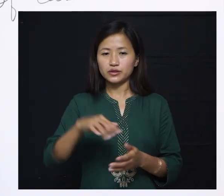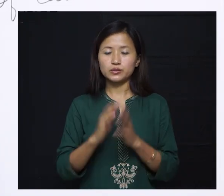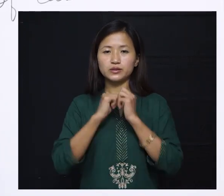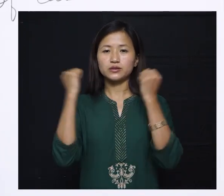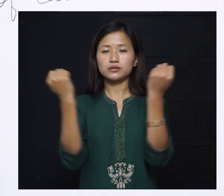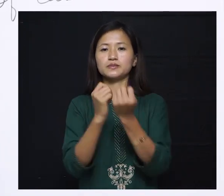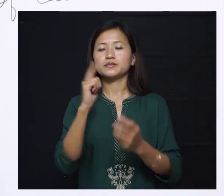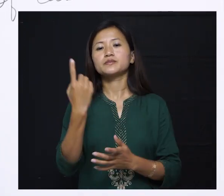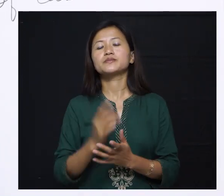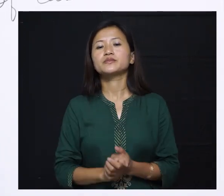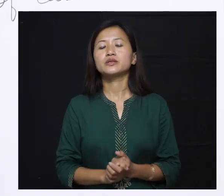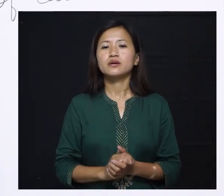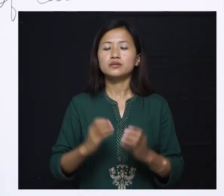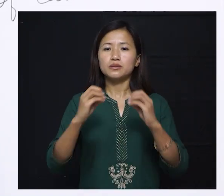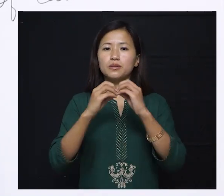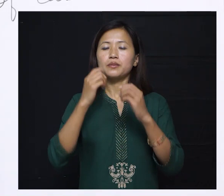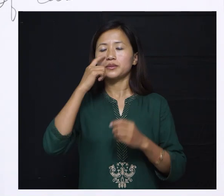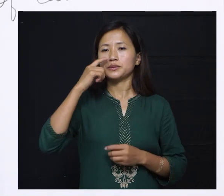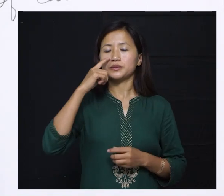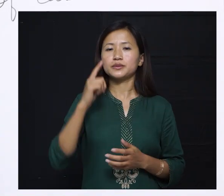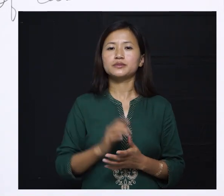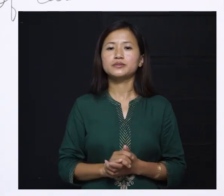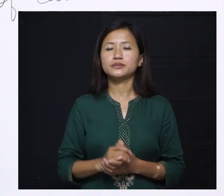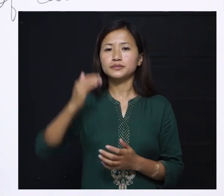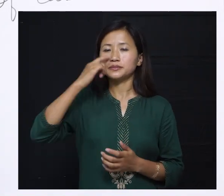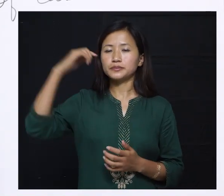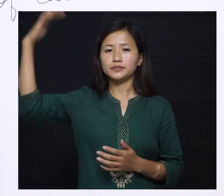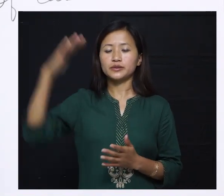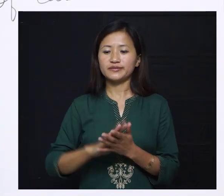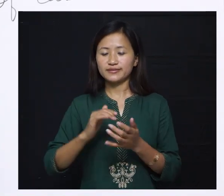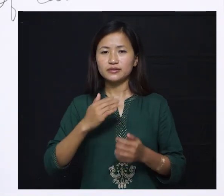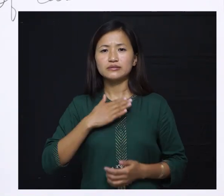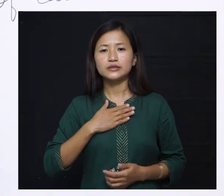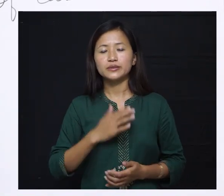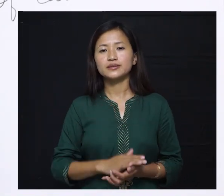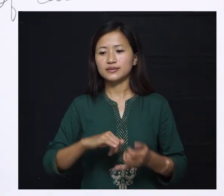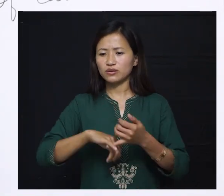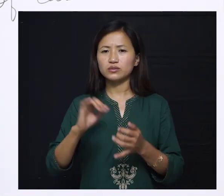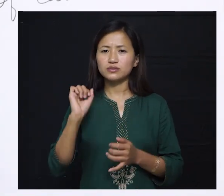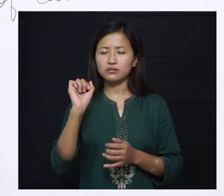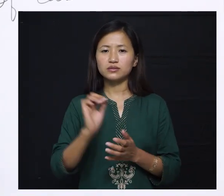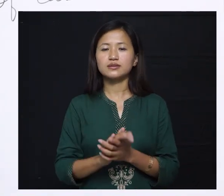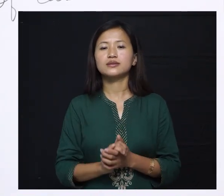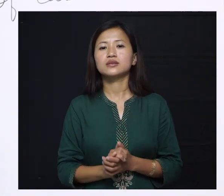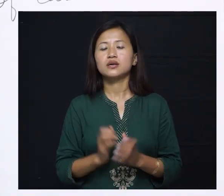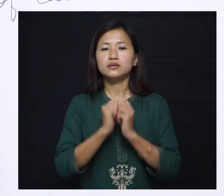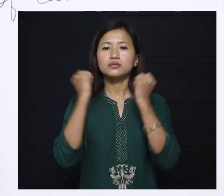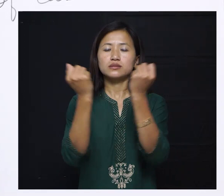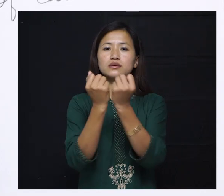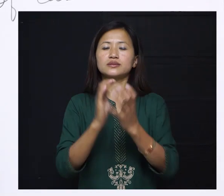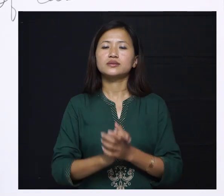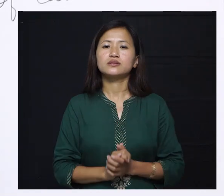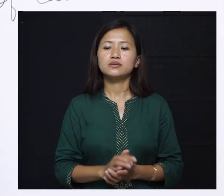society. So even the Brahmin women, they enjoyed their status, they were respected wherever they go. Even in the society